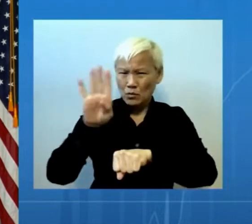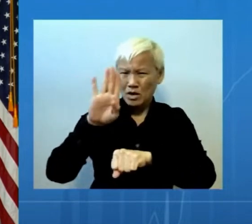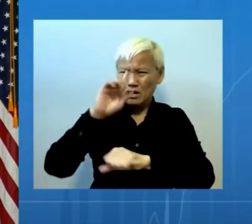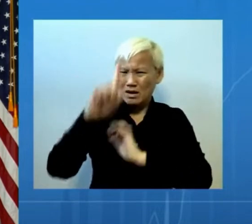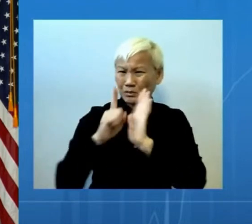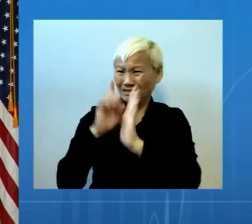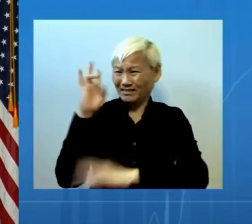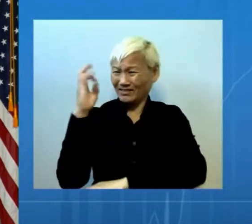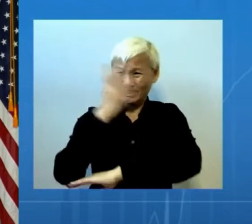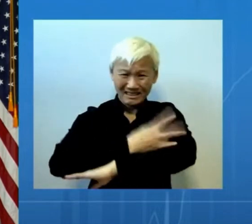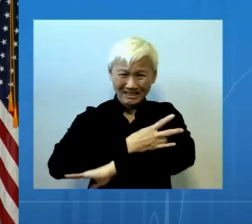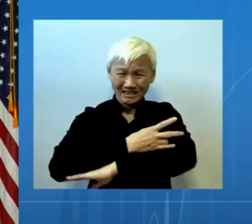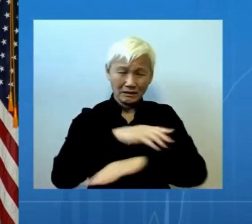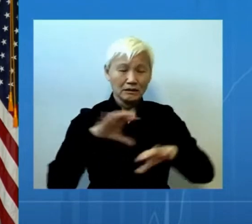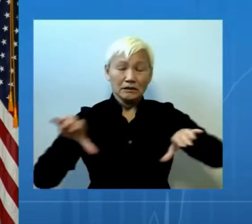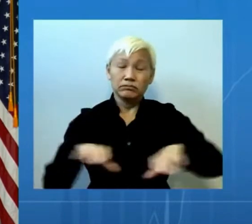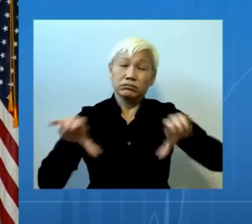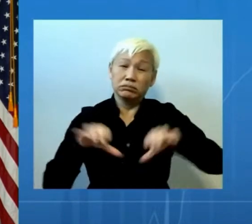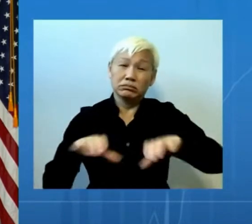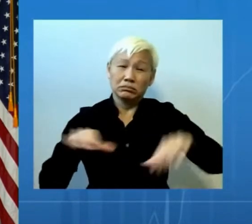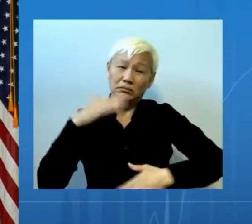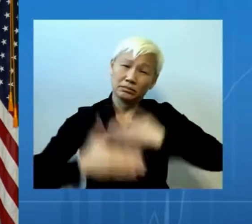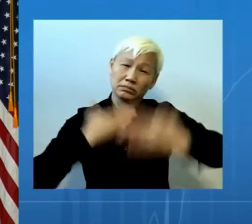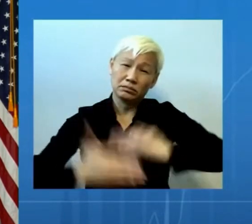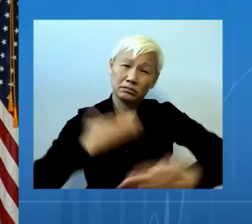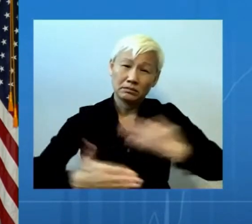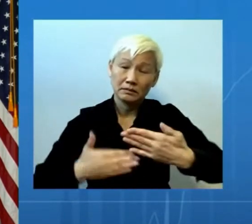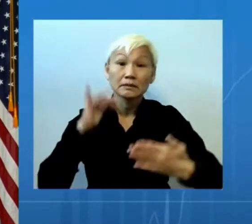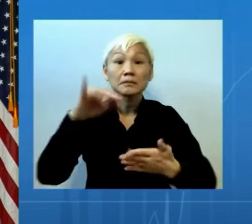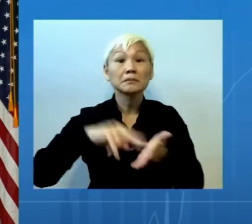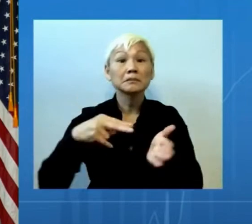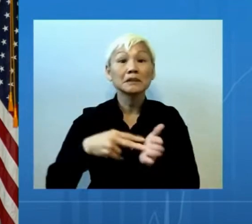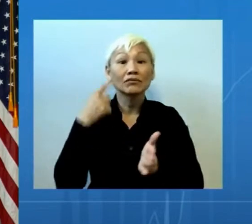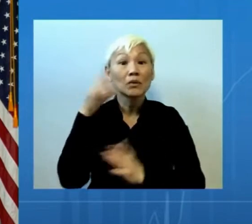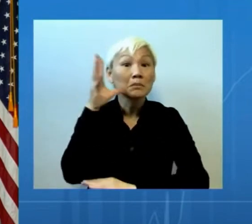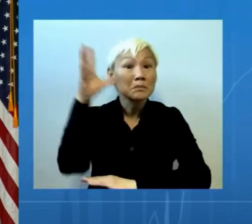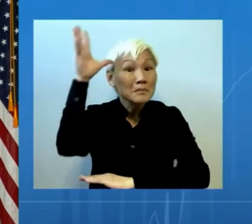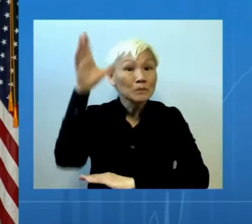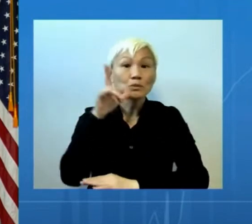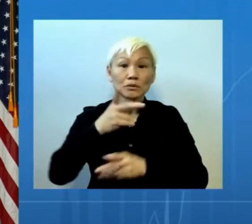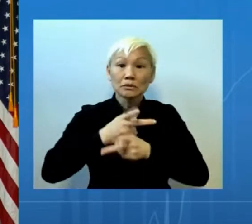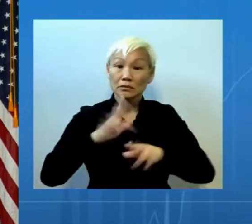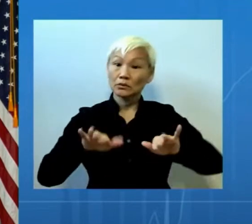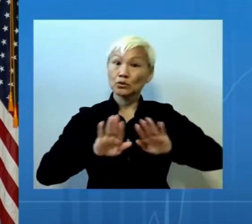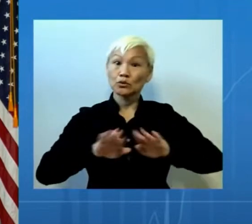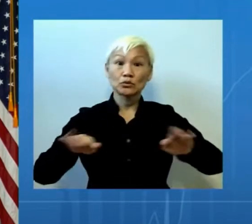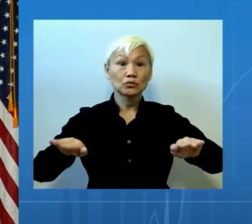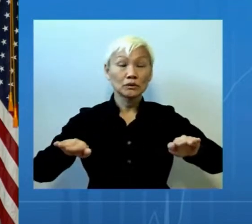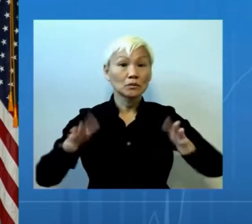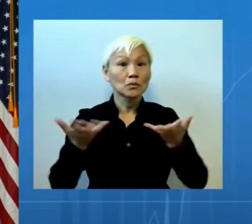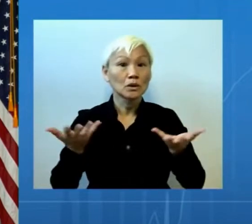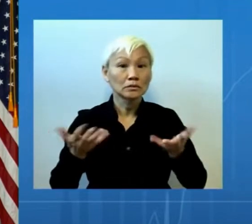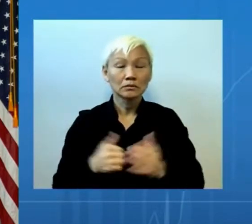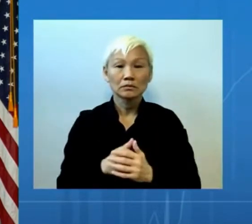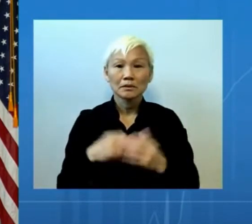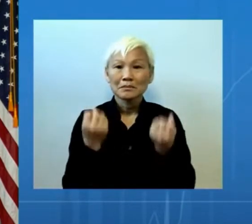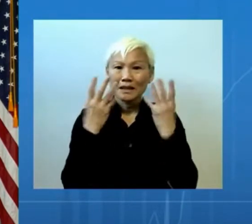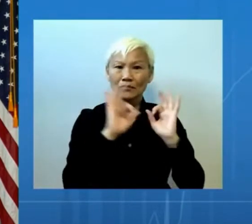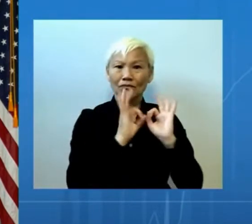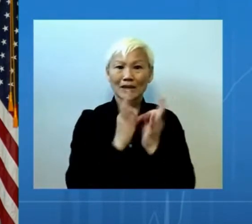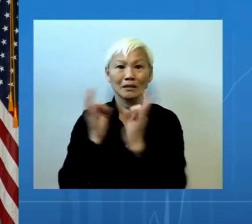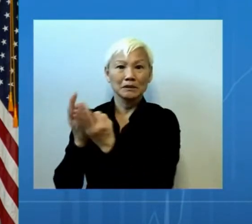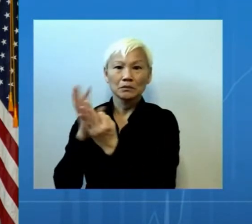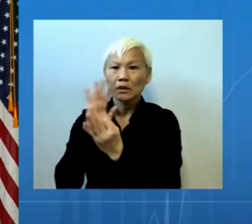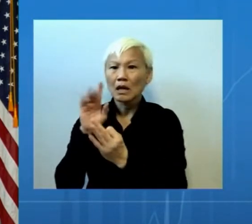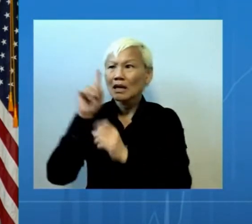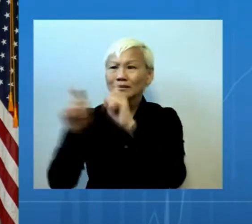I want to be clear about what this means for parents and guardians. We know many families will turn to their pediatricians and family doctors,